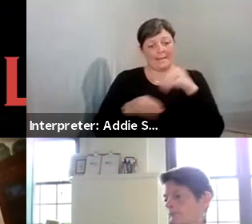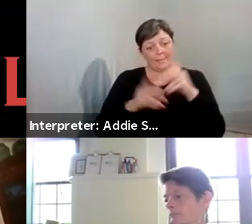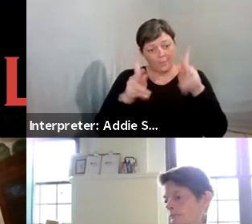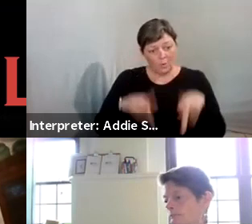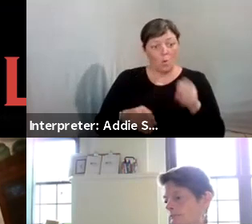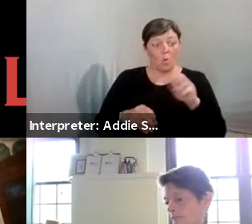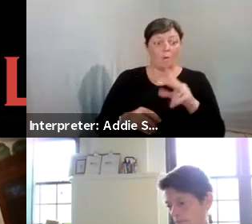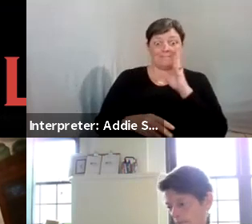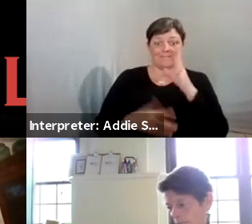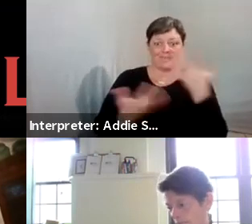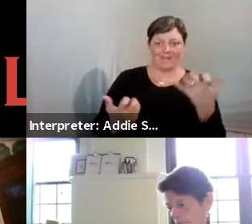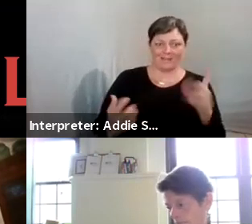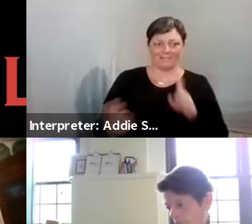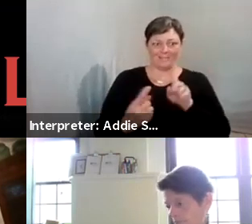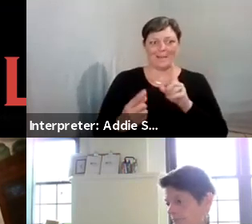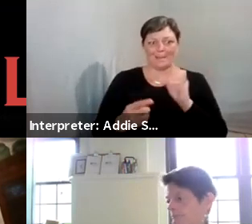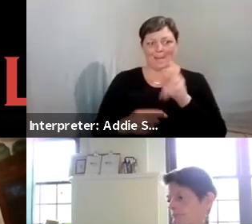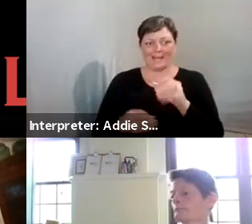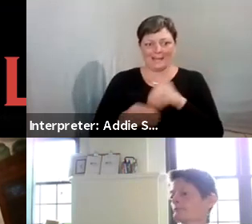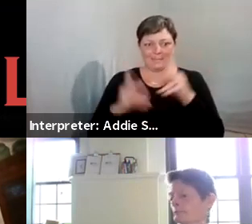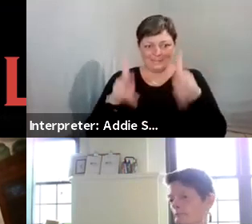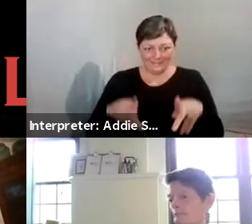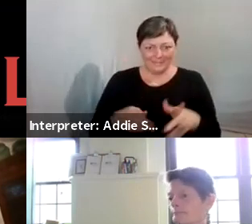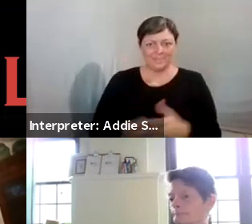to eventually be back in person, who knows,